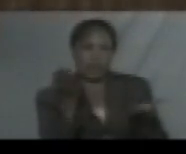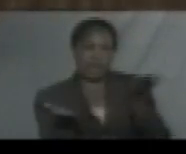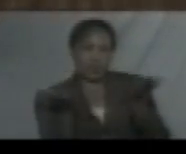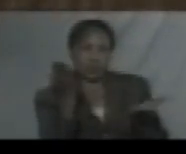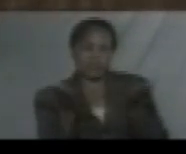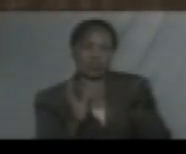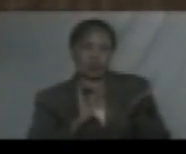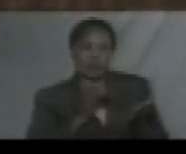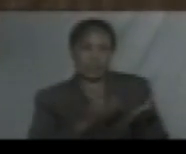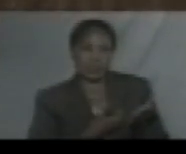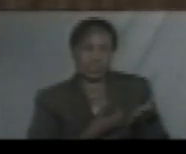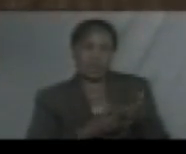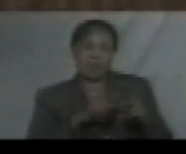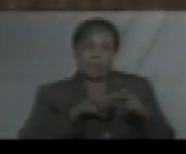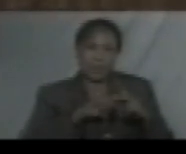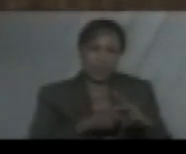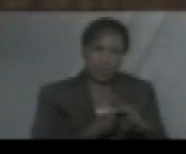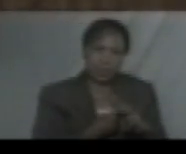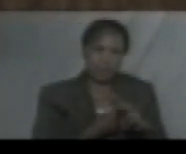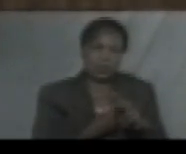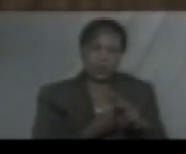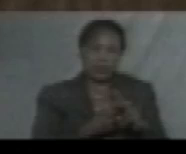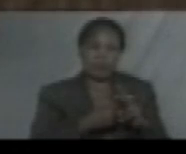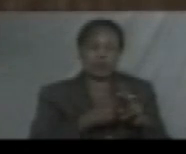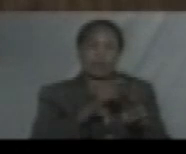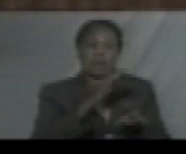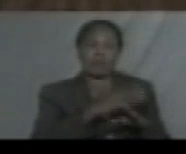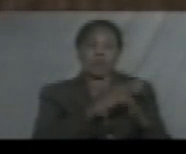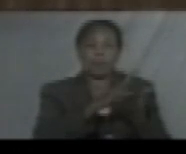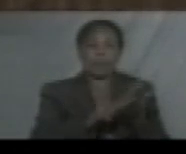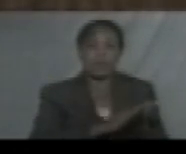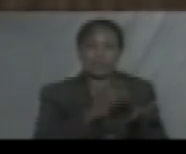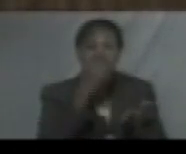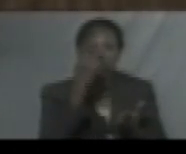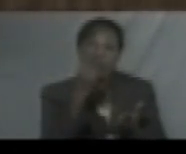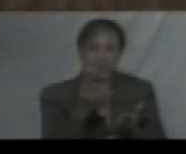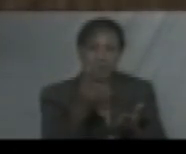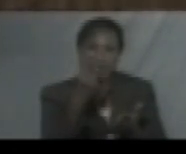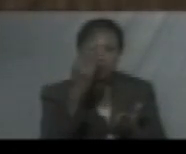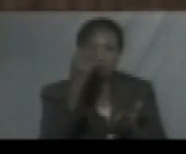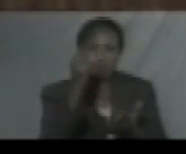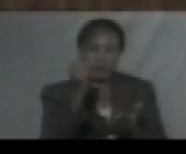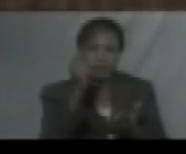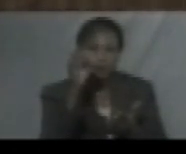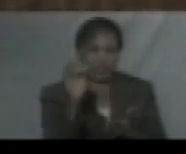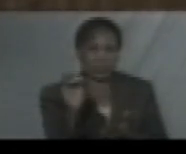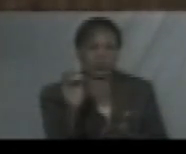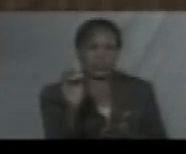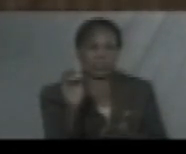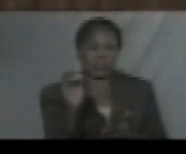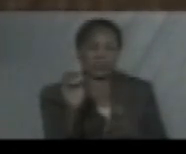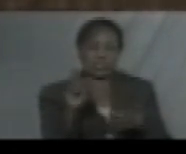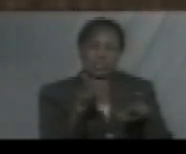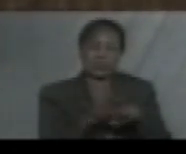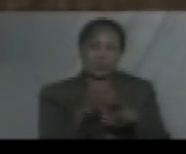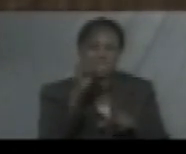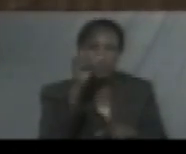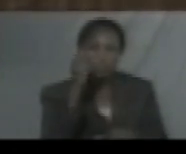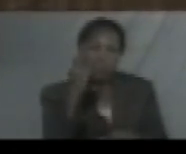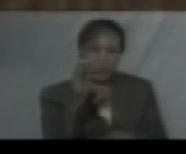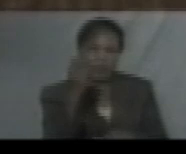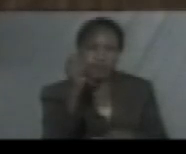committee beginning at page 350, and